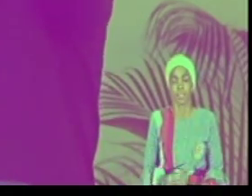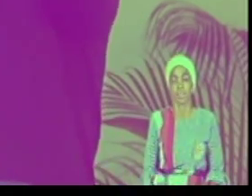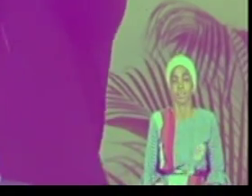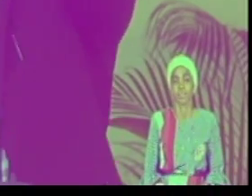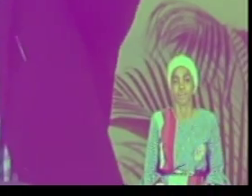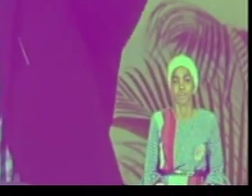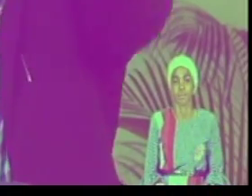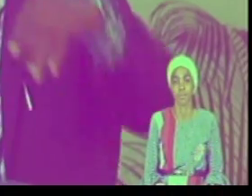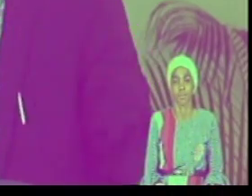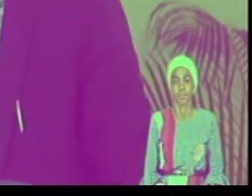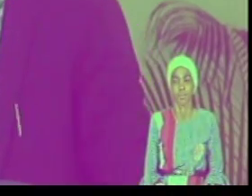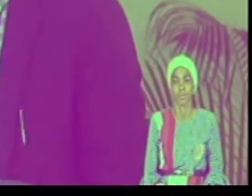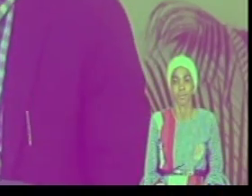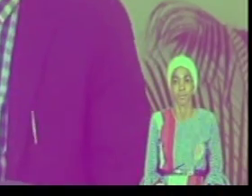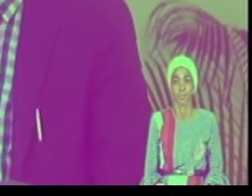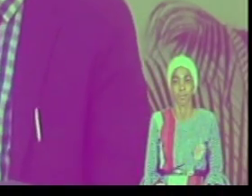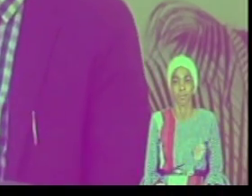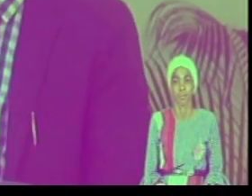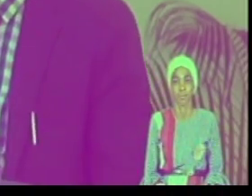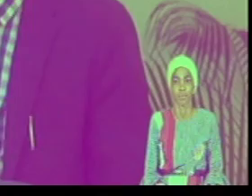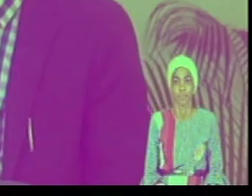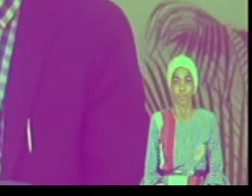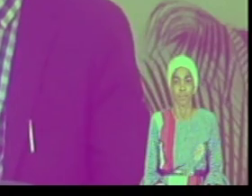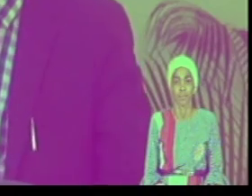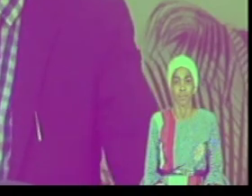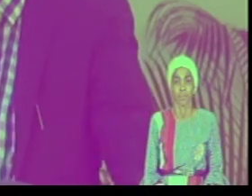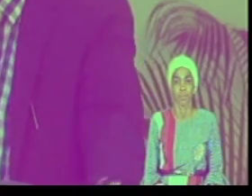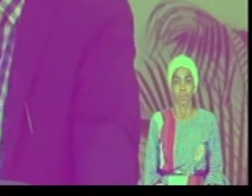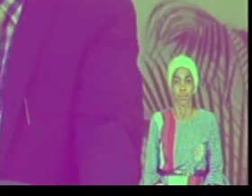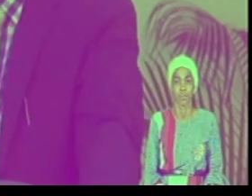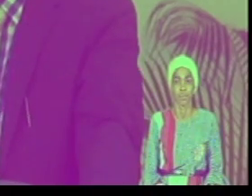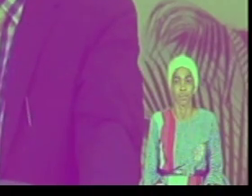Step out and ask your question. God bless you.